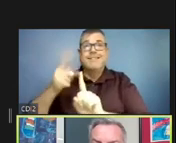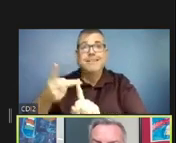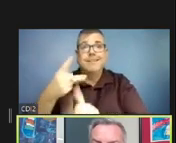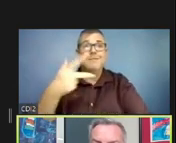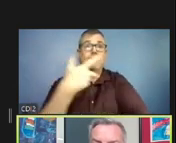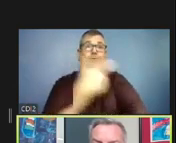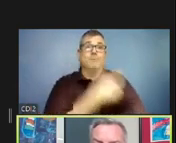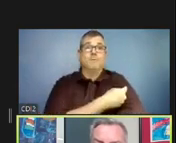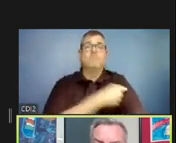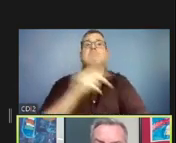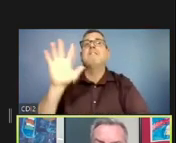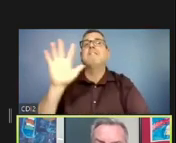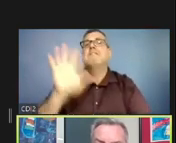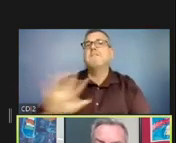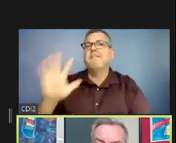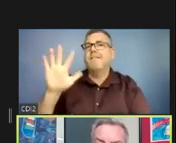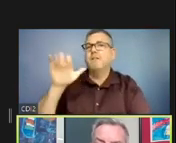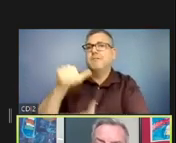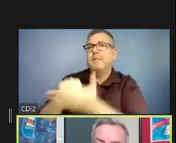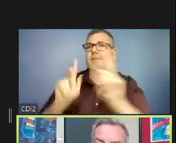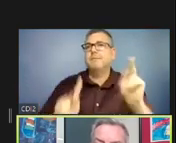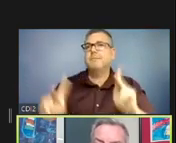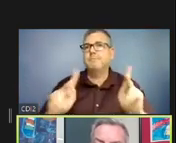have received the second dose.